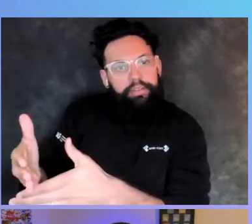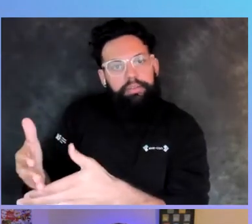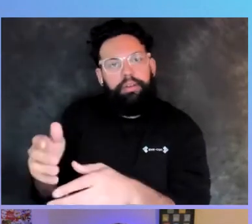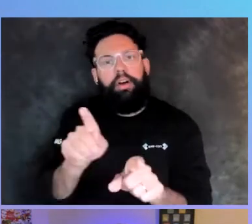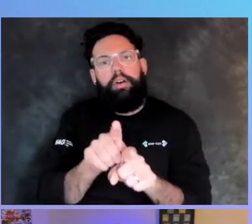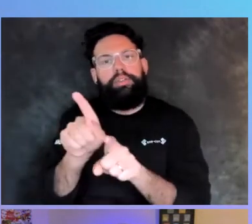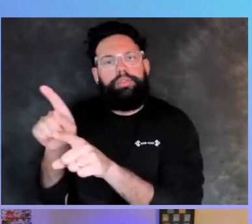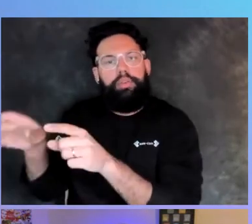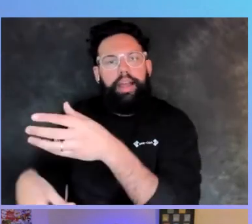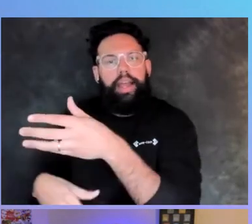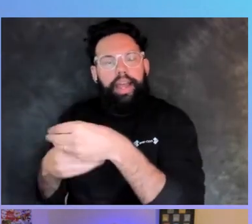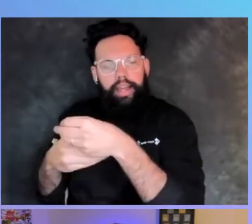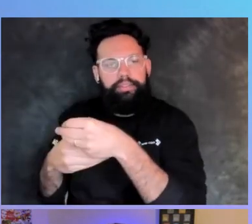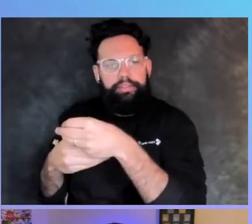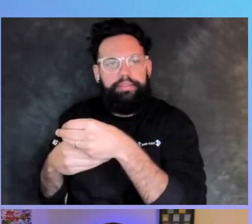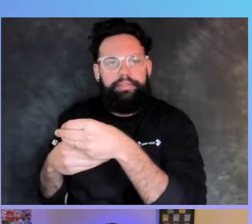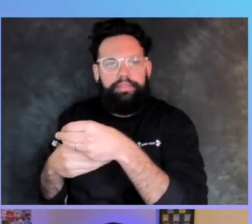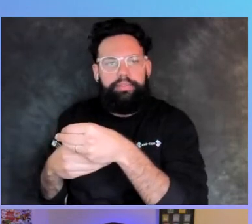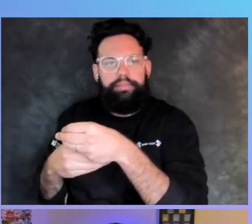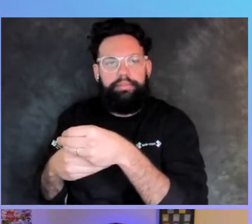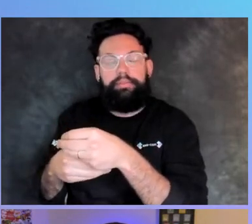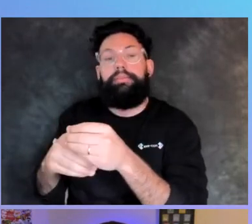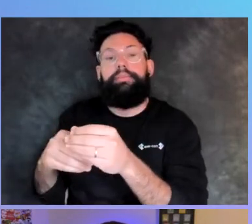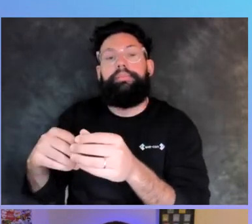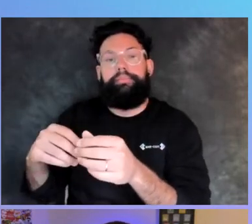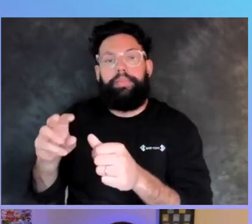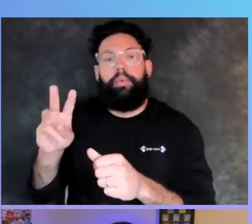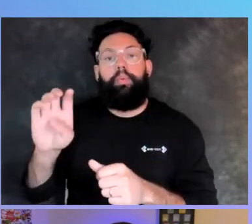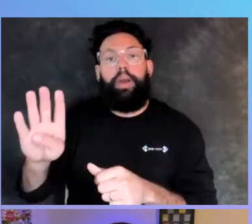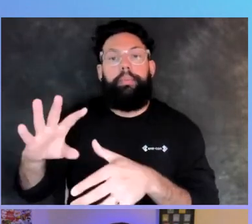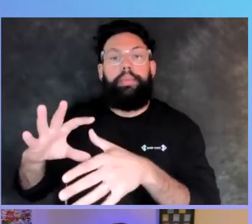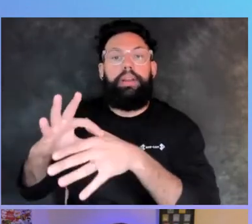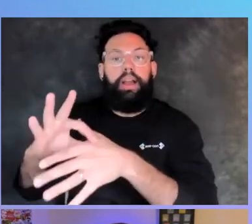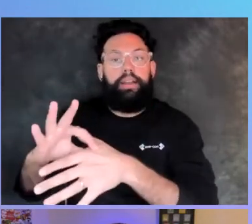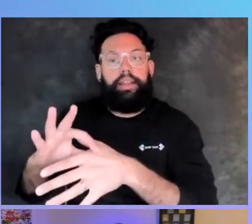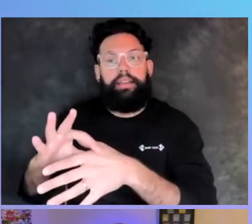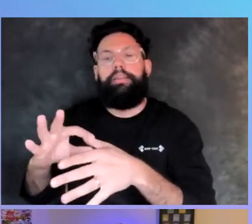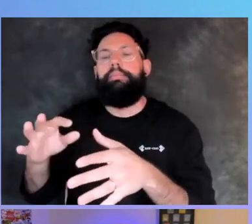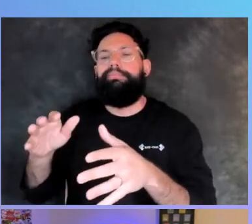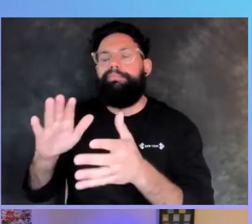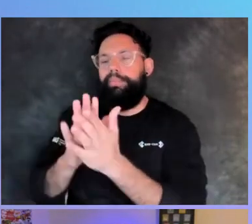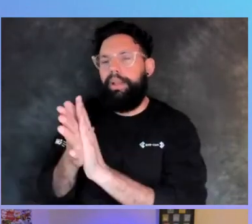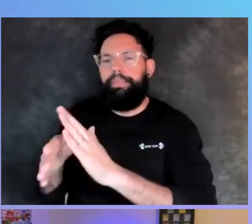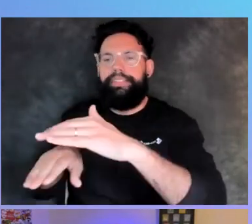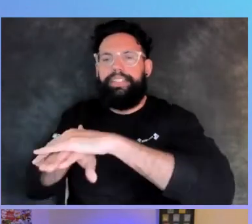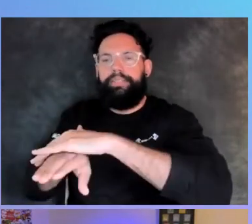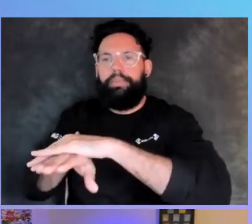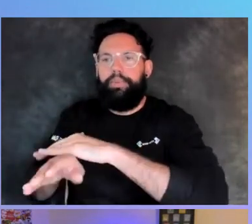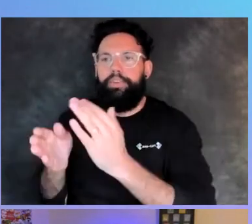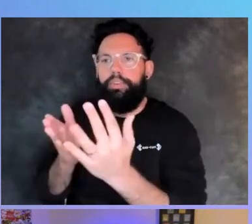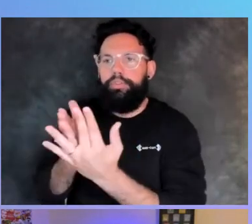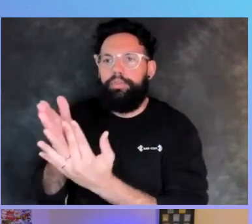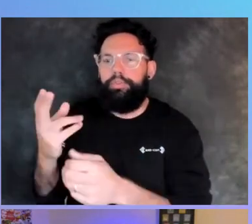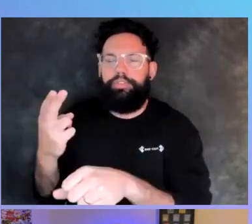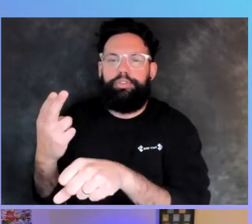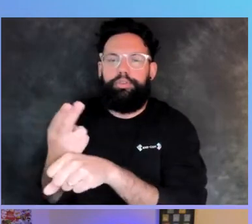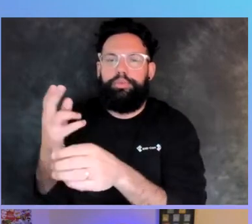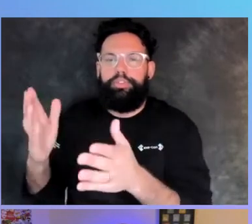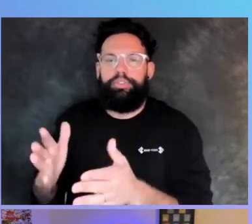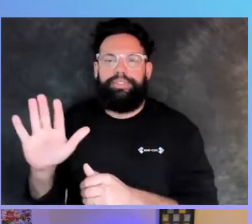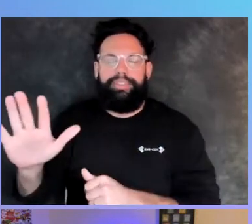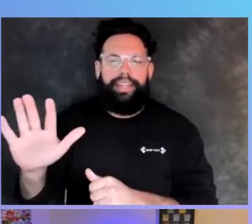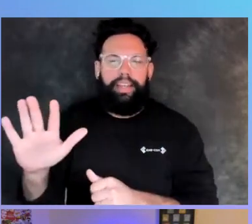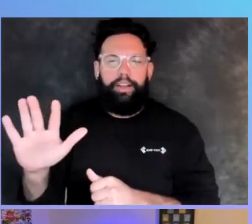making web content accessible through a user's senses via any assistive devices they may need. So that's a